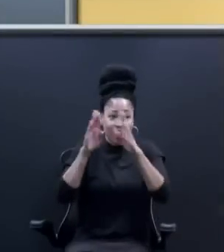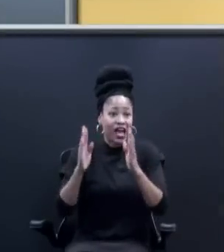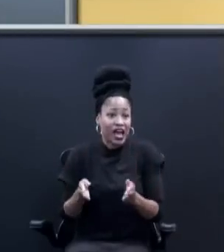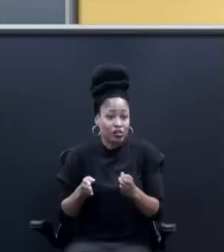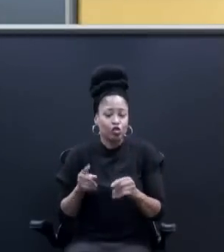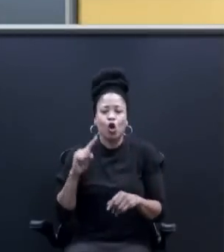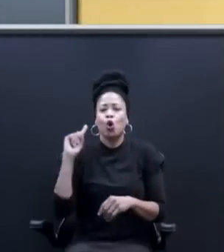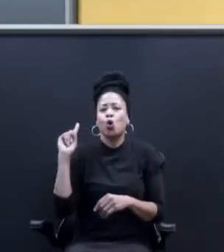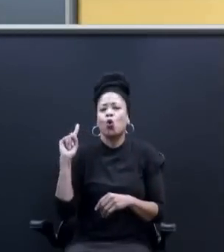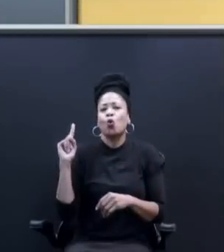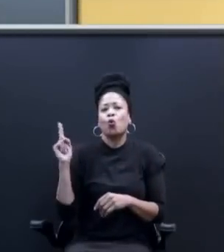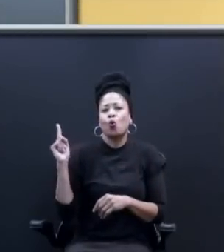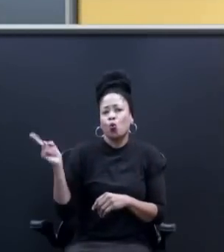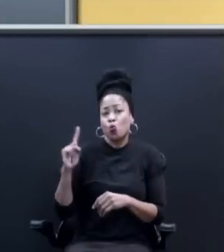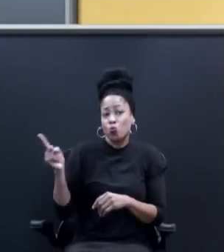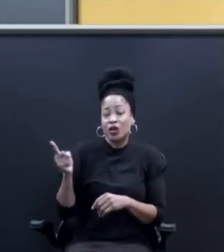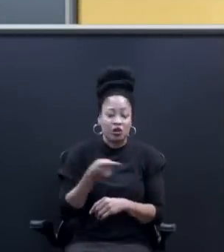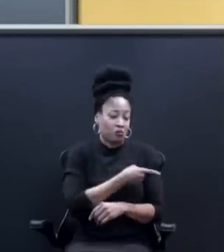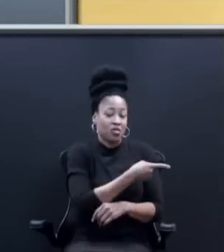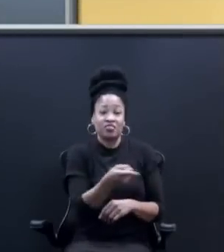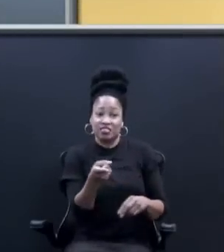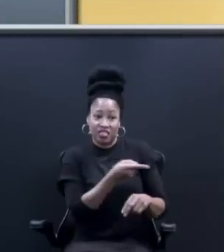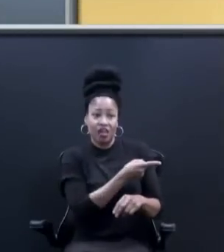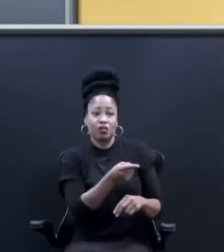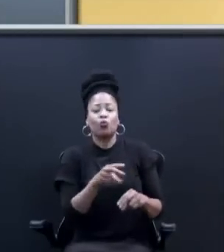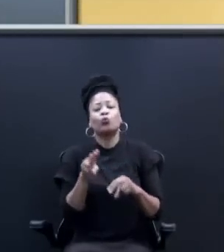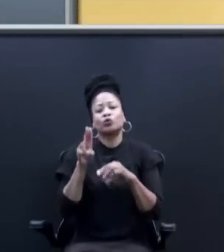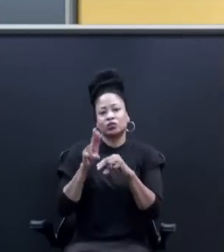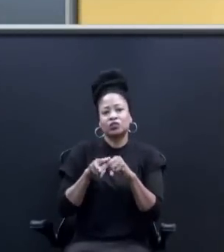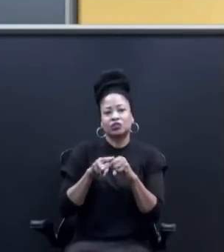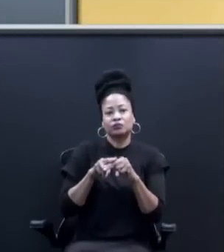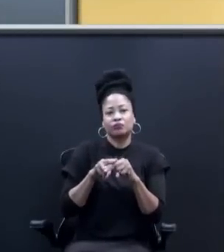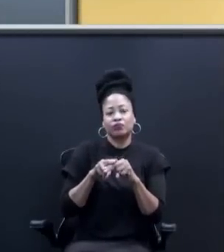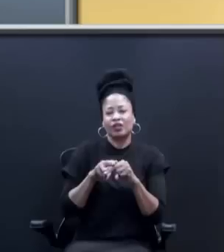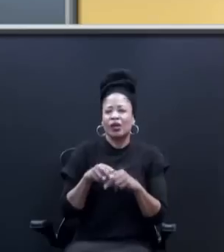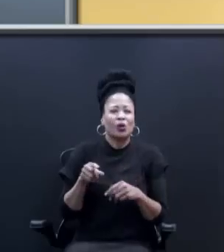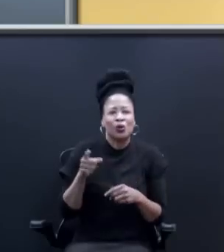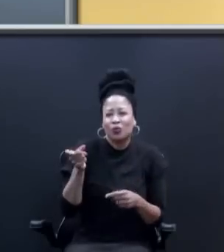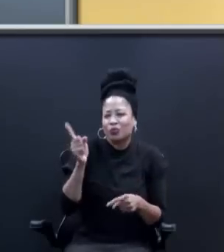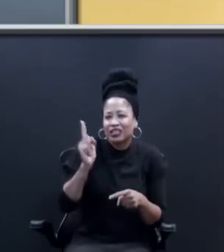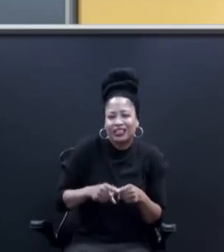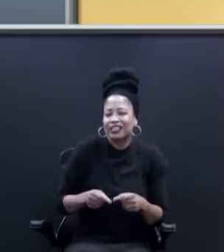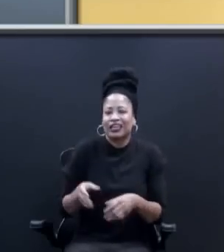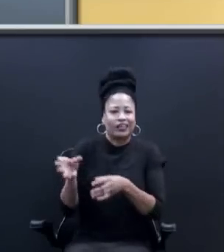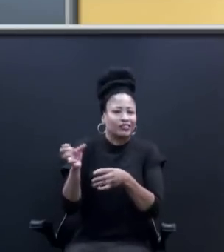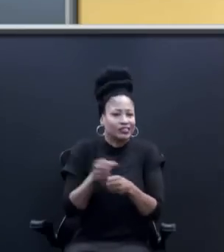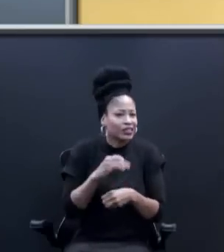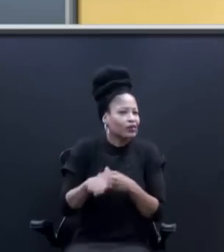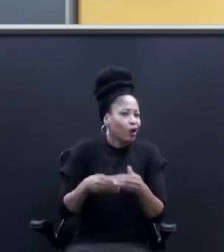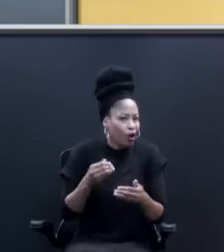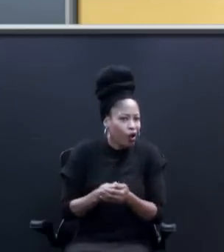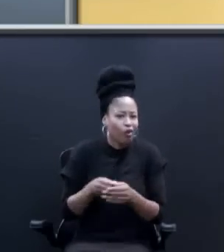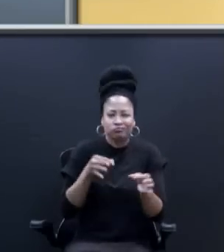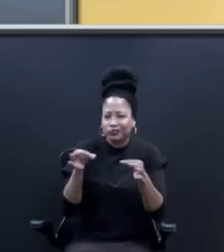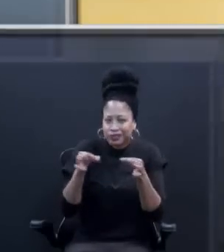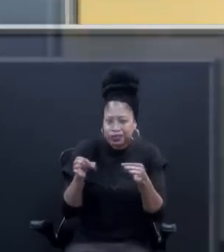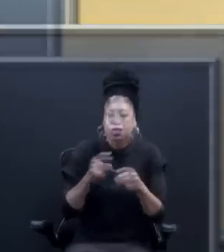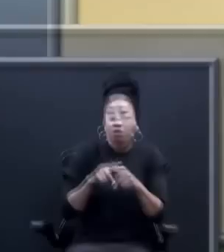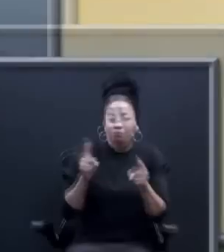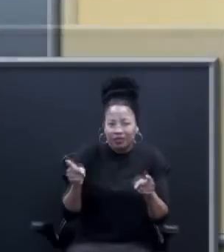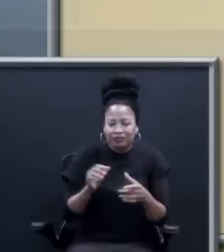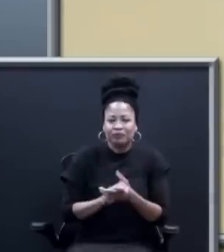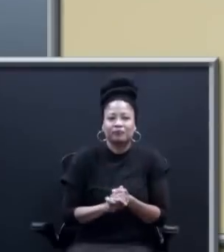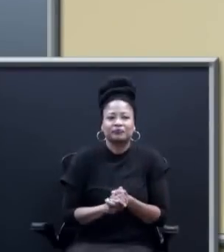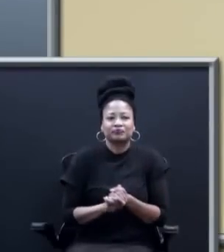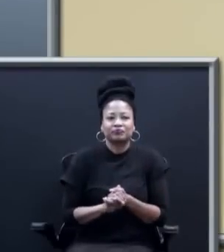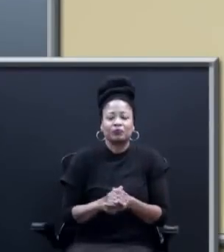we on the day that we have these particular ones. But this one, we can't get in all the details, but we're going to give you the summation of it. Go ahead and read. And there